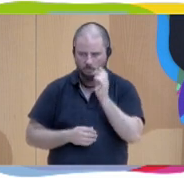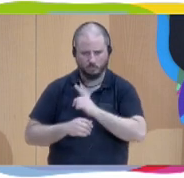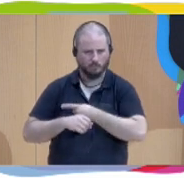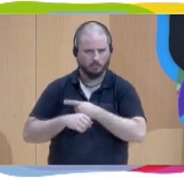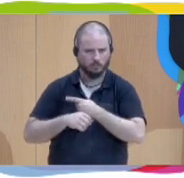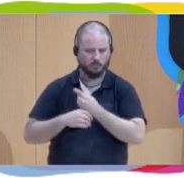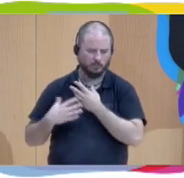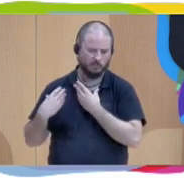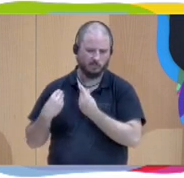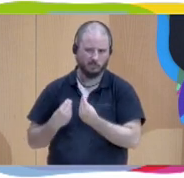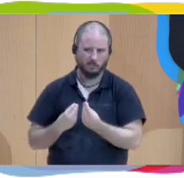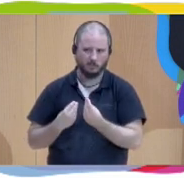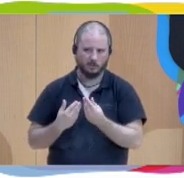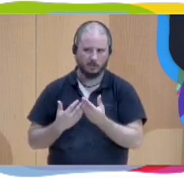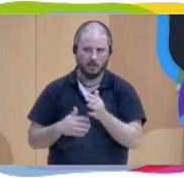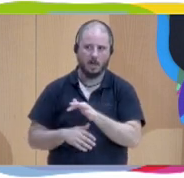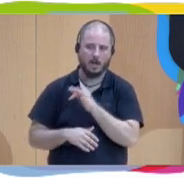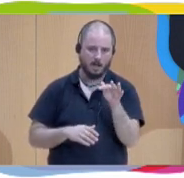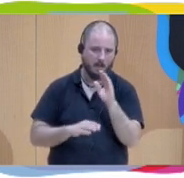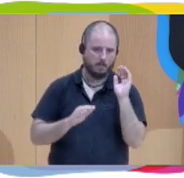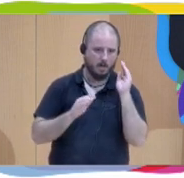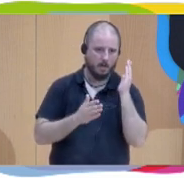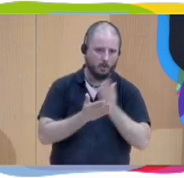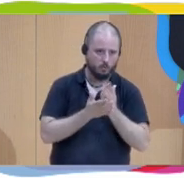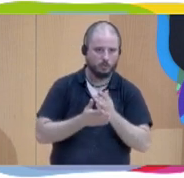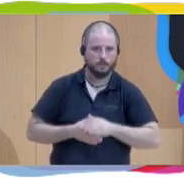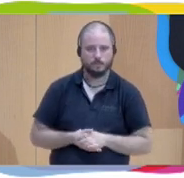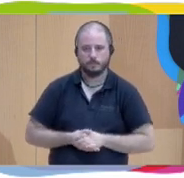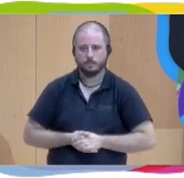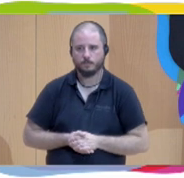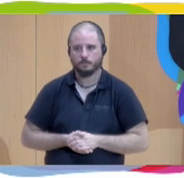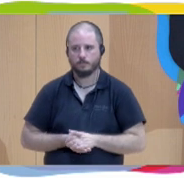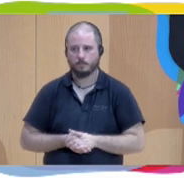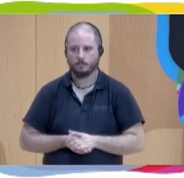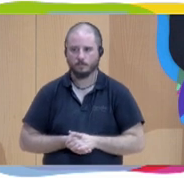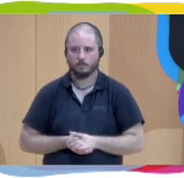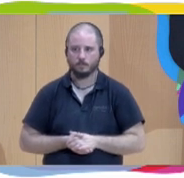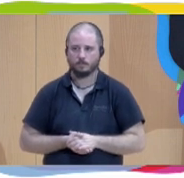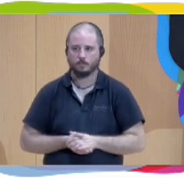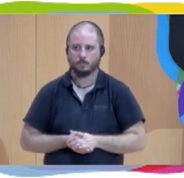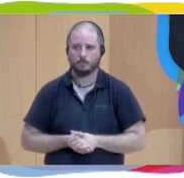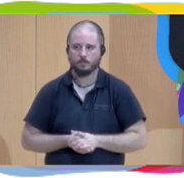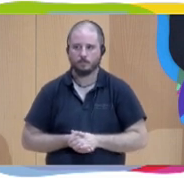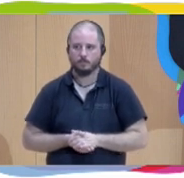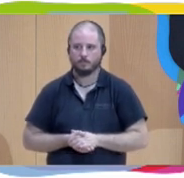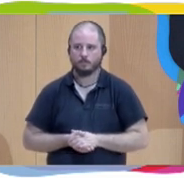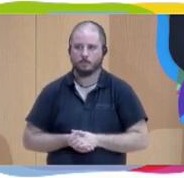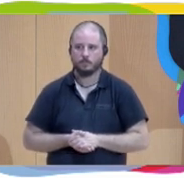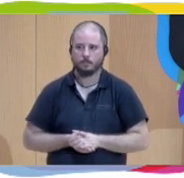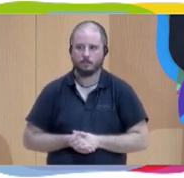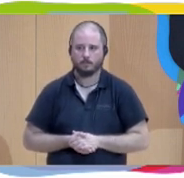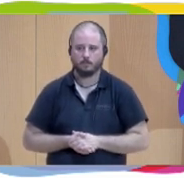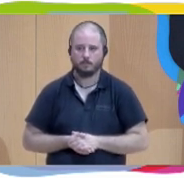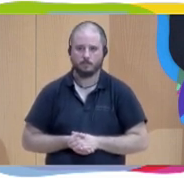And Oti and Katri will tell more about the evaluation process. But some words about the training process. We had